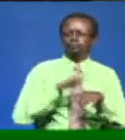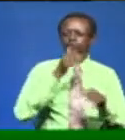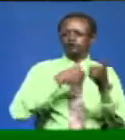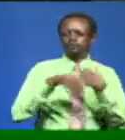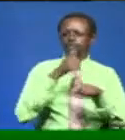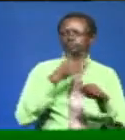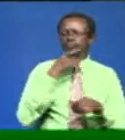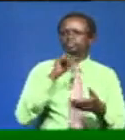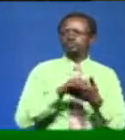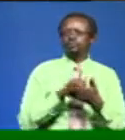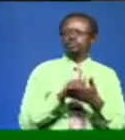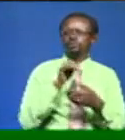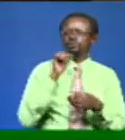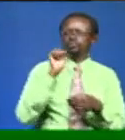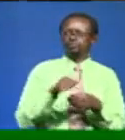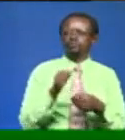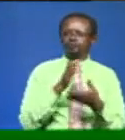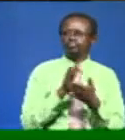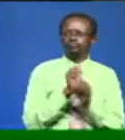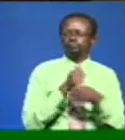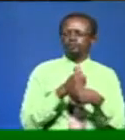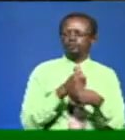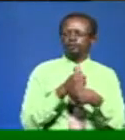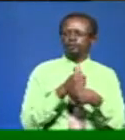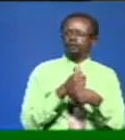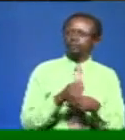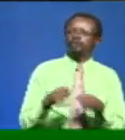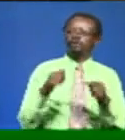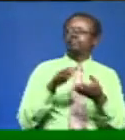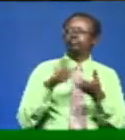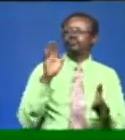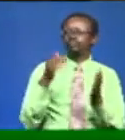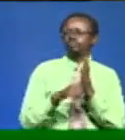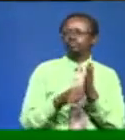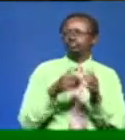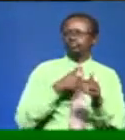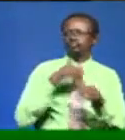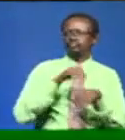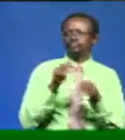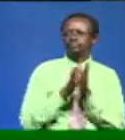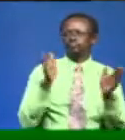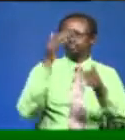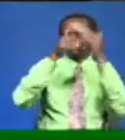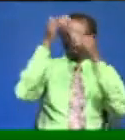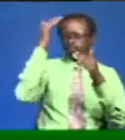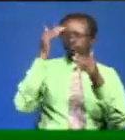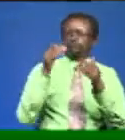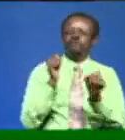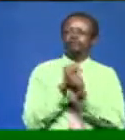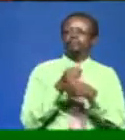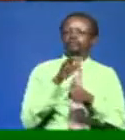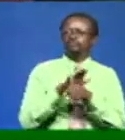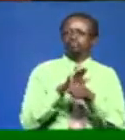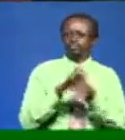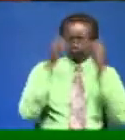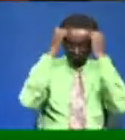the existence of these institutions and paralyze the higher education system, denying many students, particularly from those from